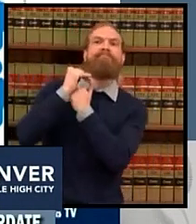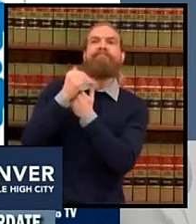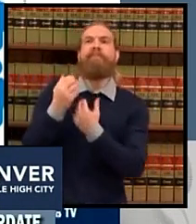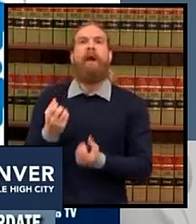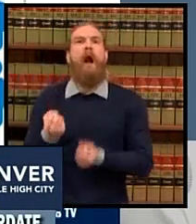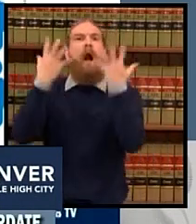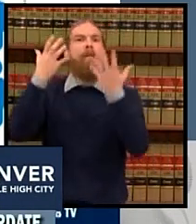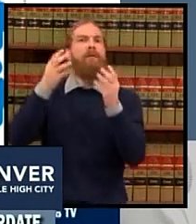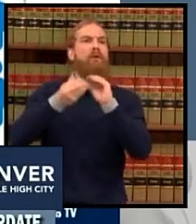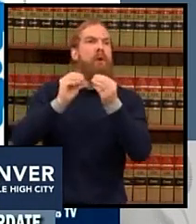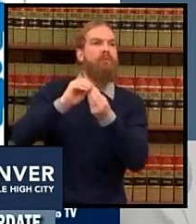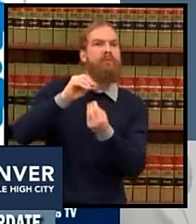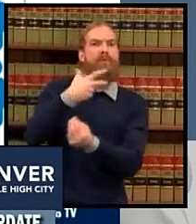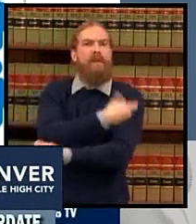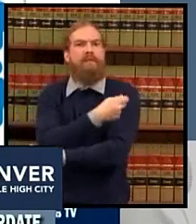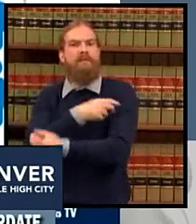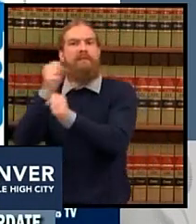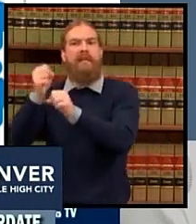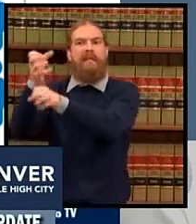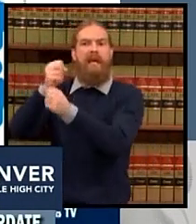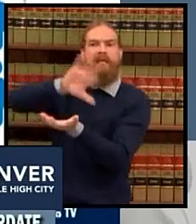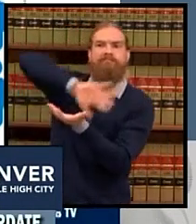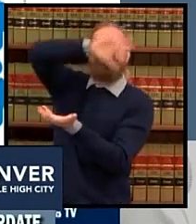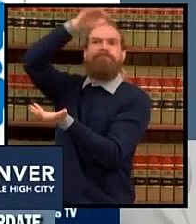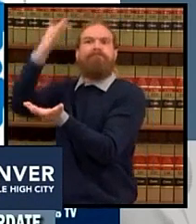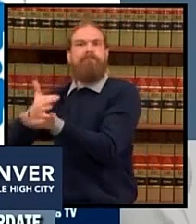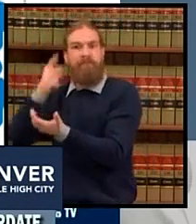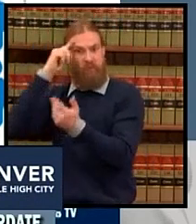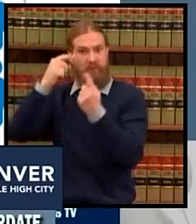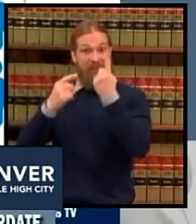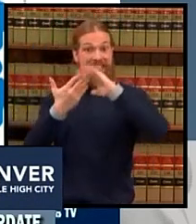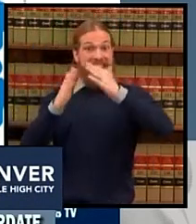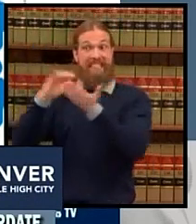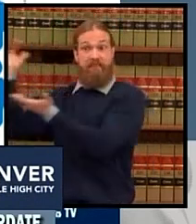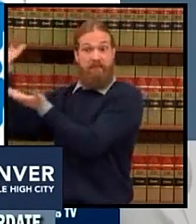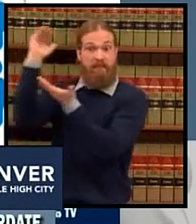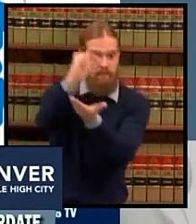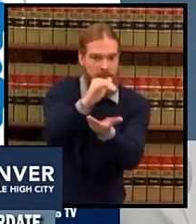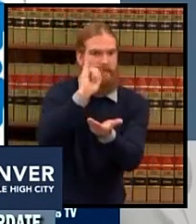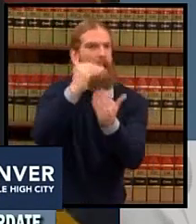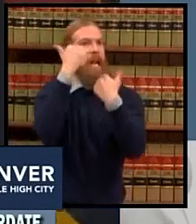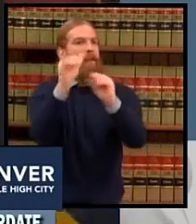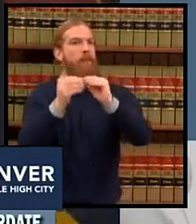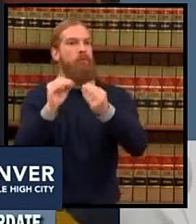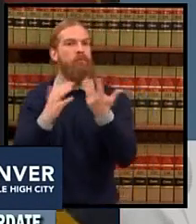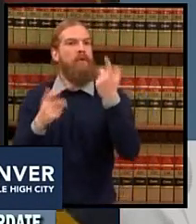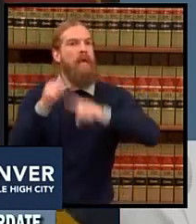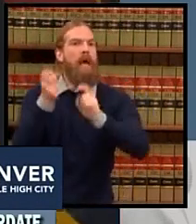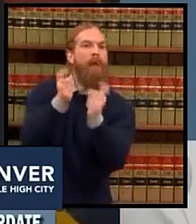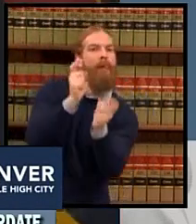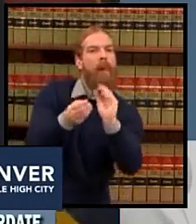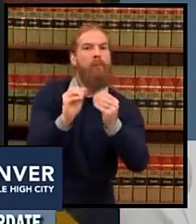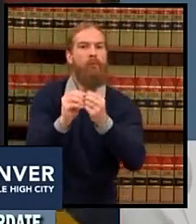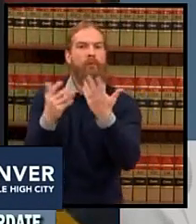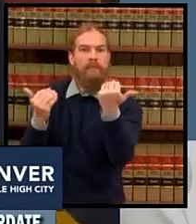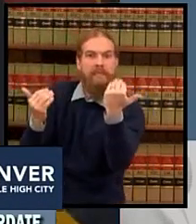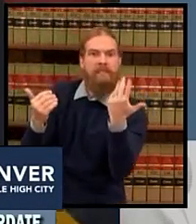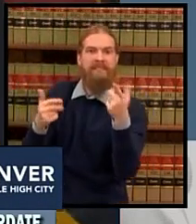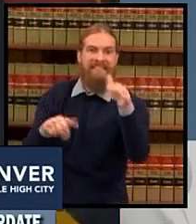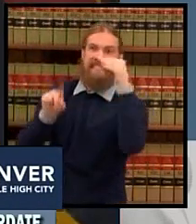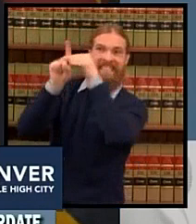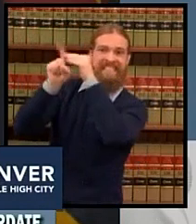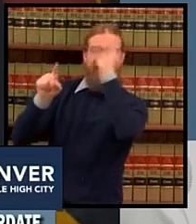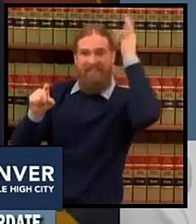our control. The mayor's taken action on that. We've communicated the need for more vaccine, much more than we're receiving